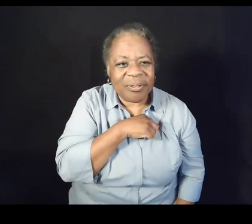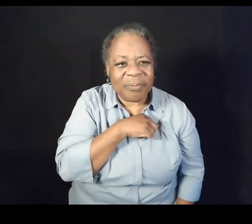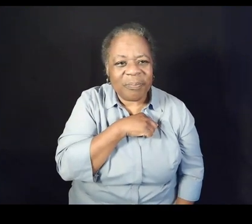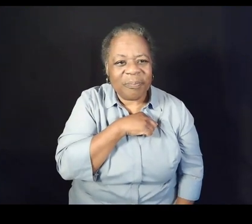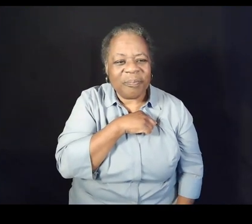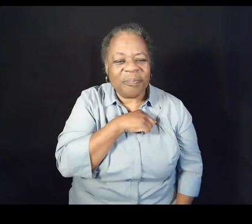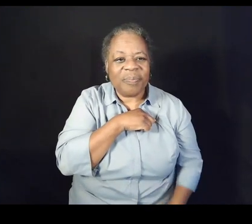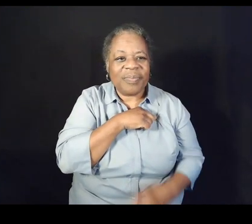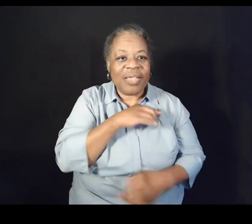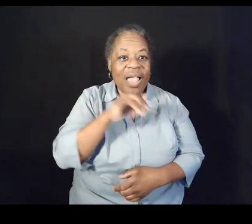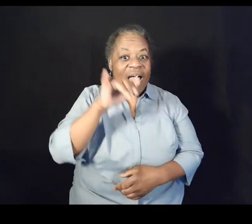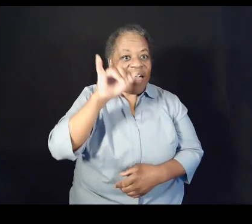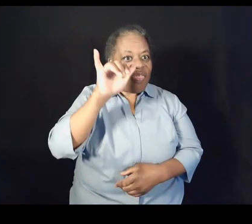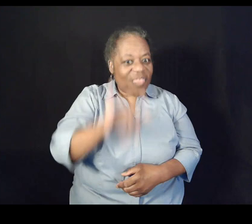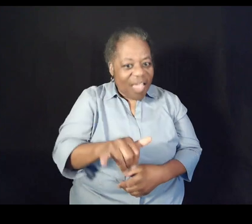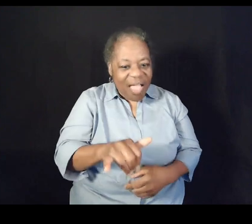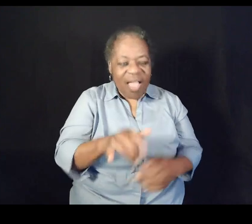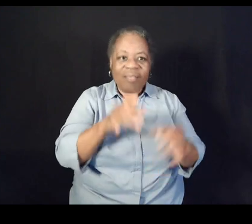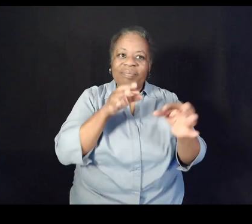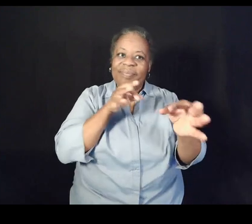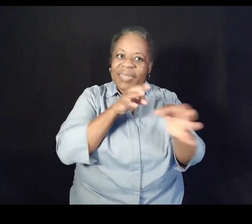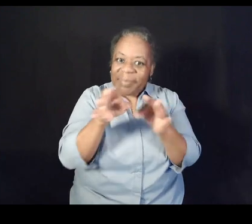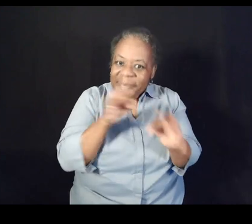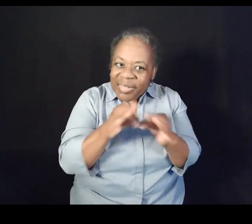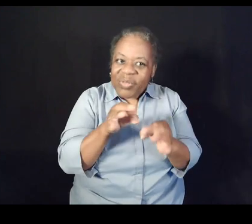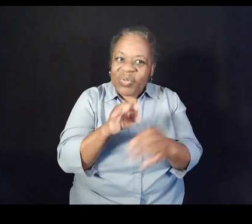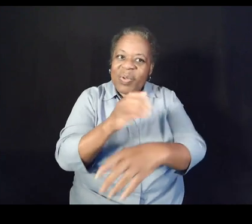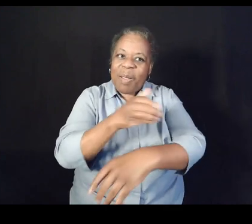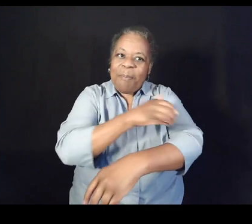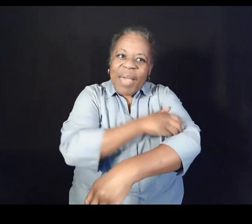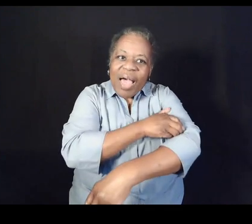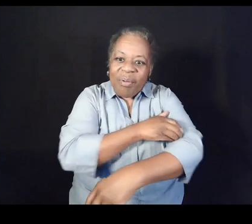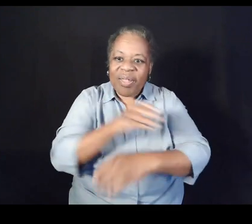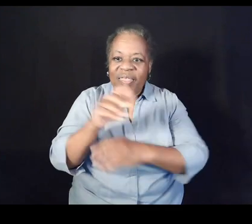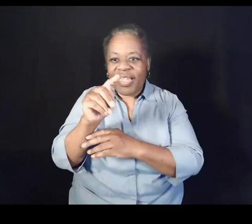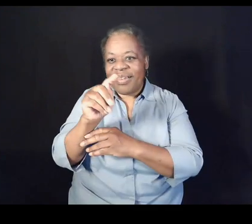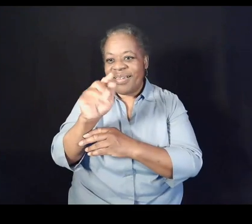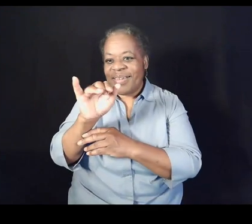And that's the explanatory power Tim Keller was talking about.